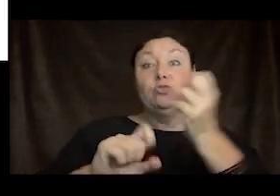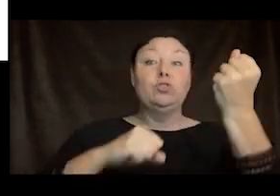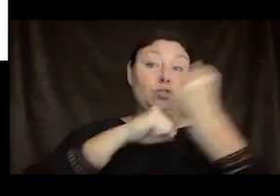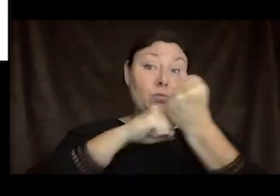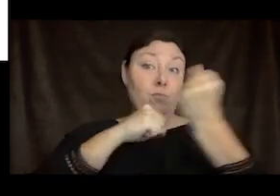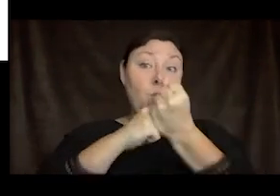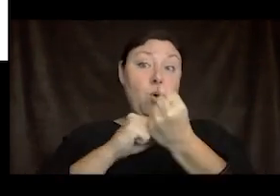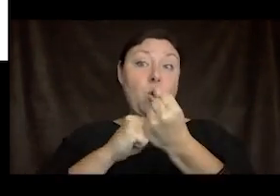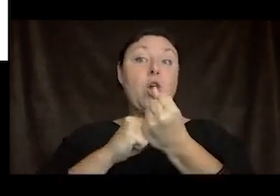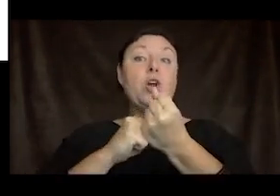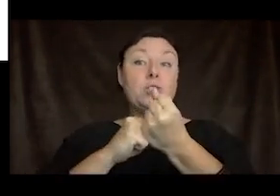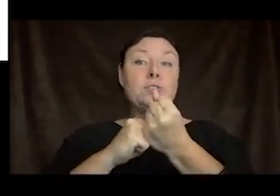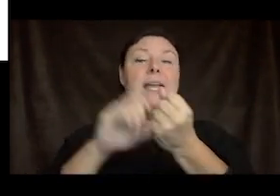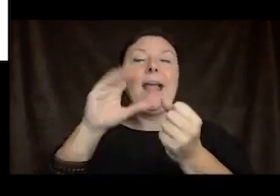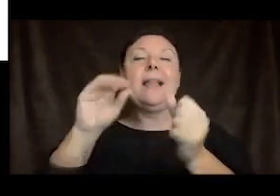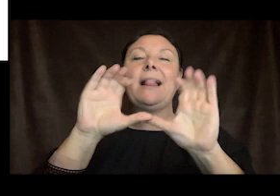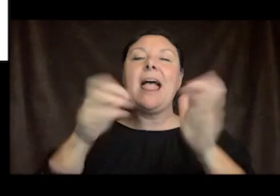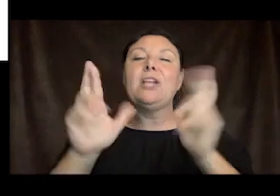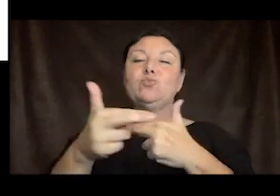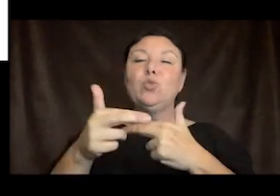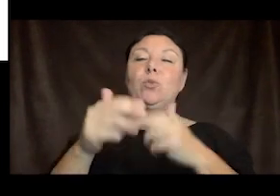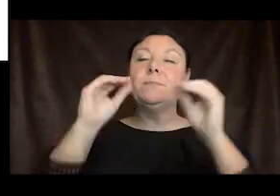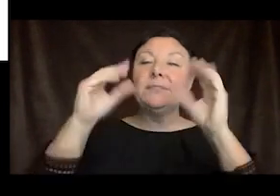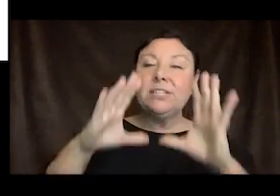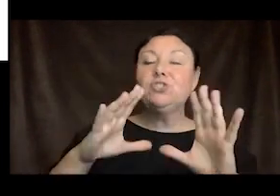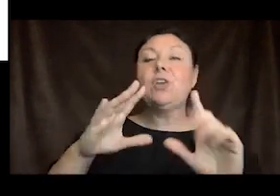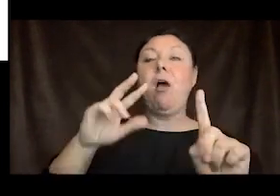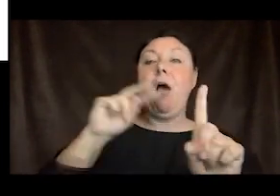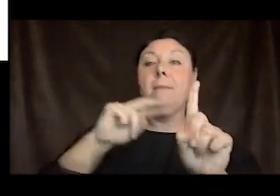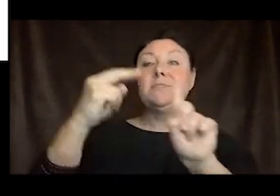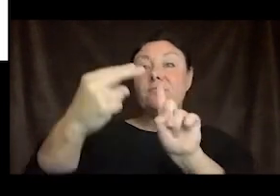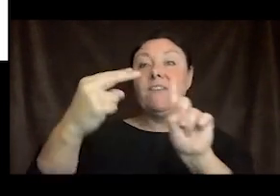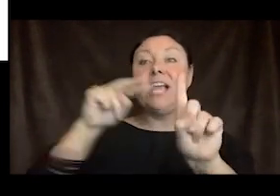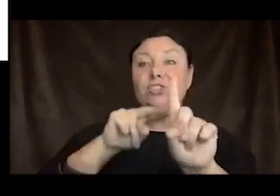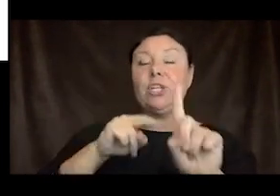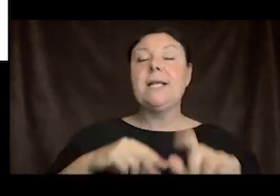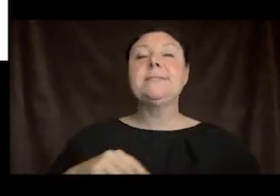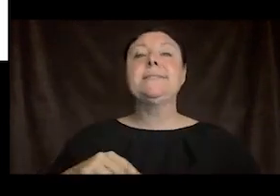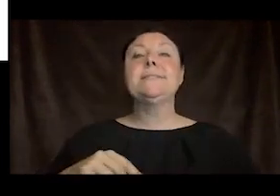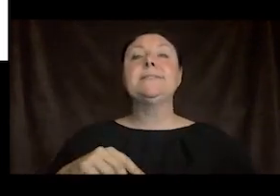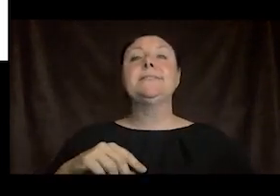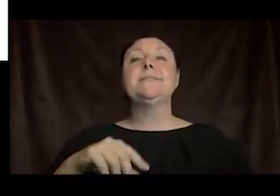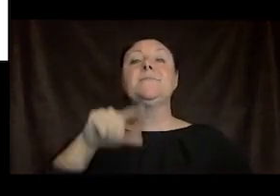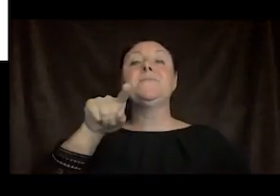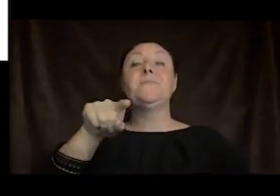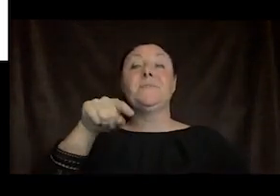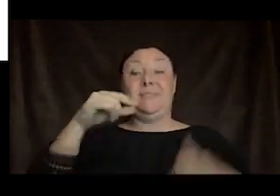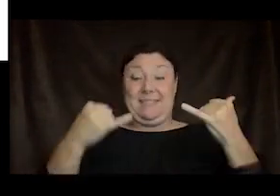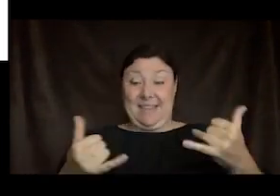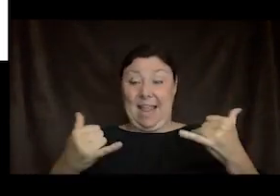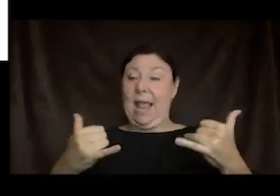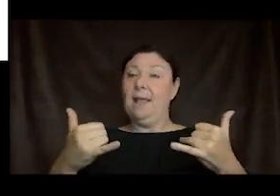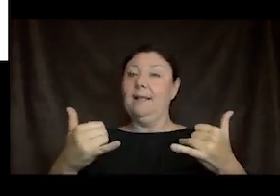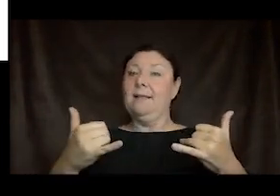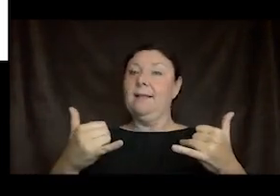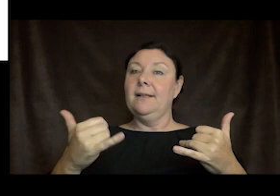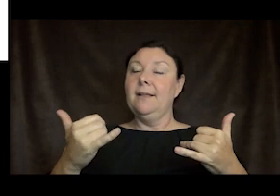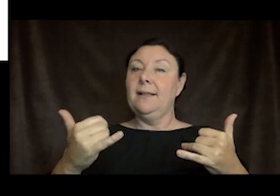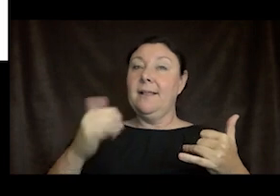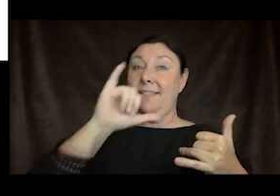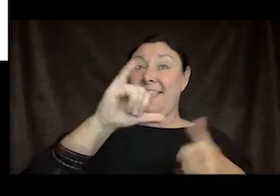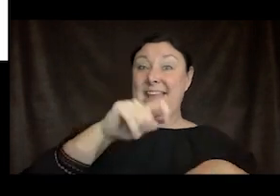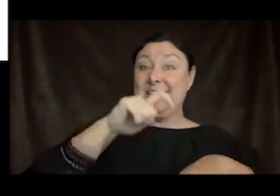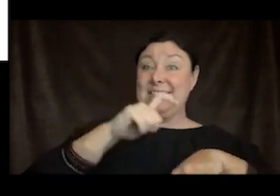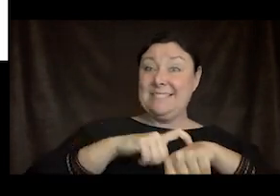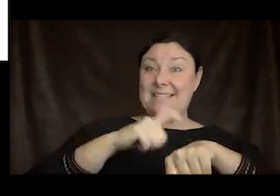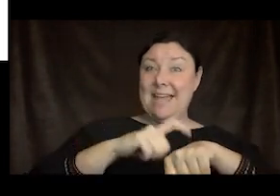our classroom teacher observation and expertise supports that this is a phase where students can really unpack